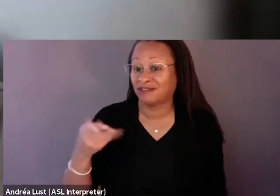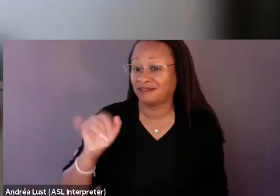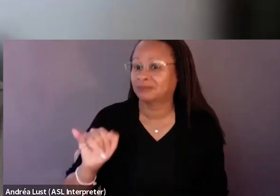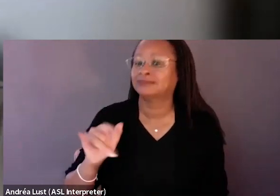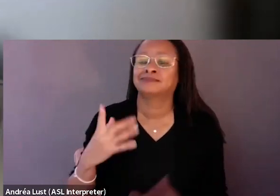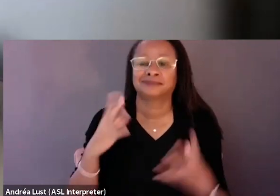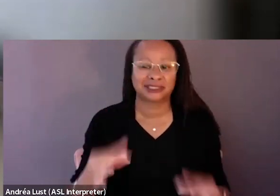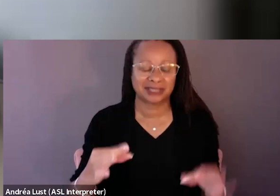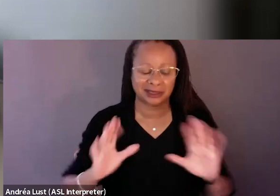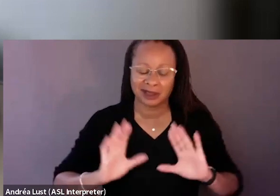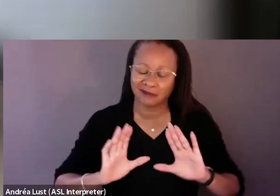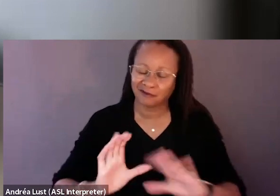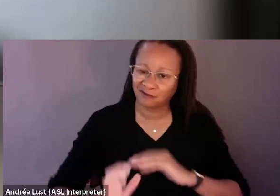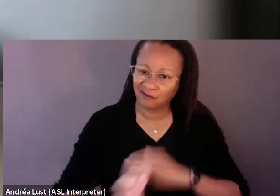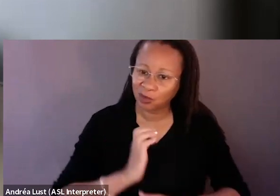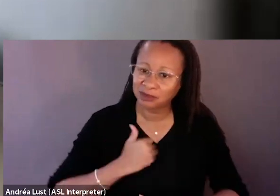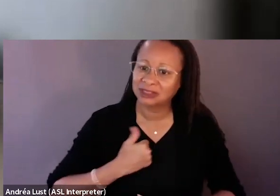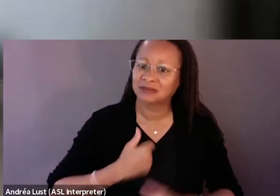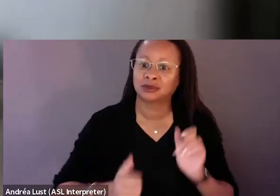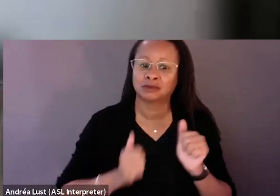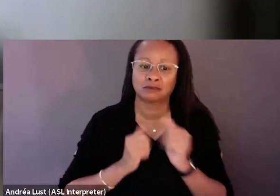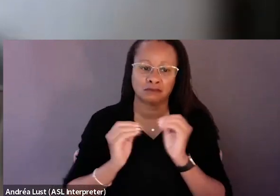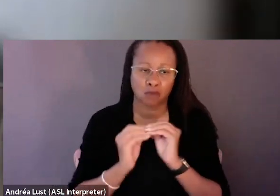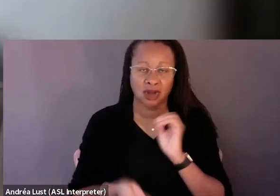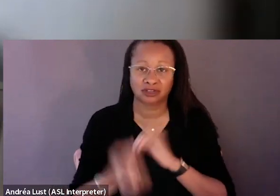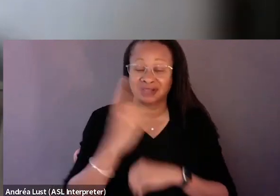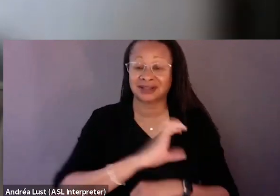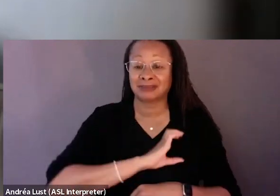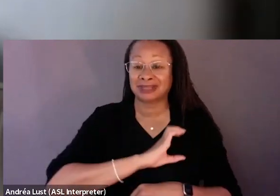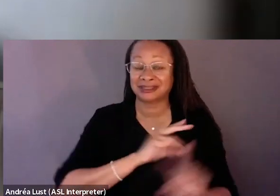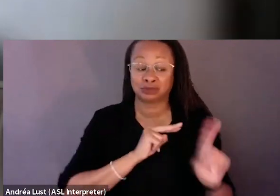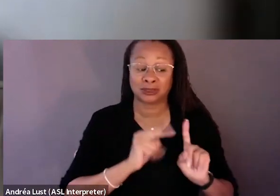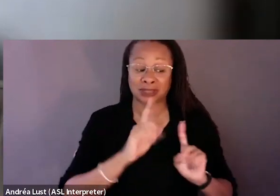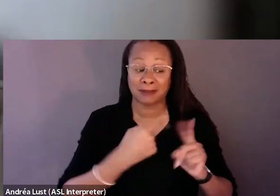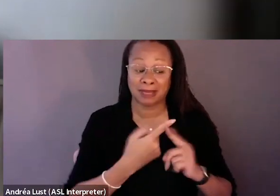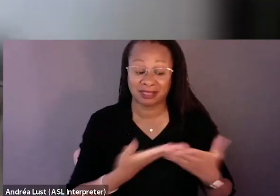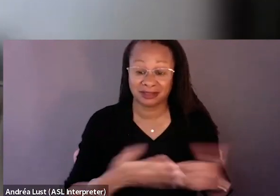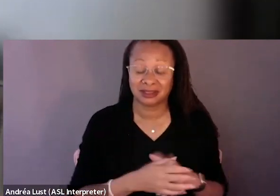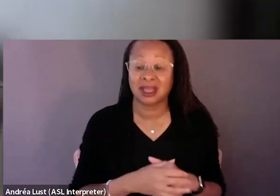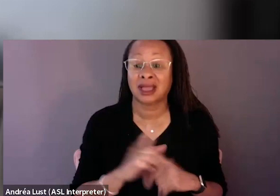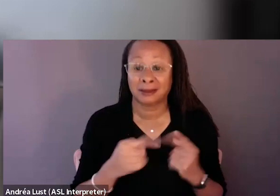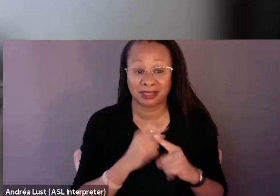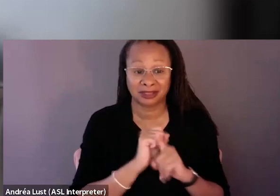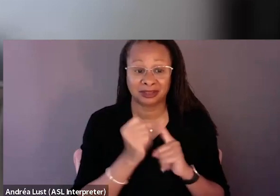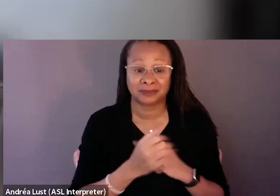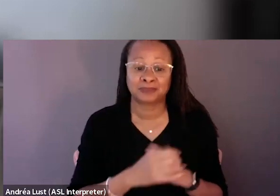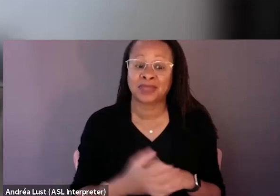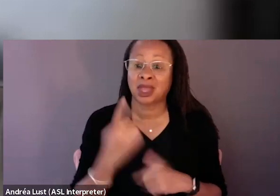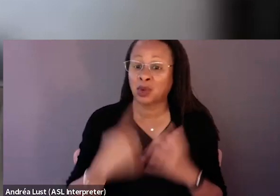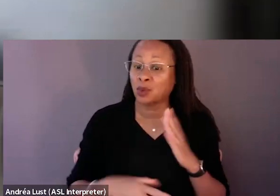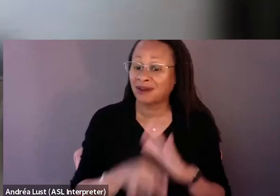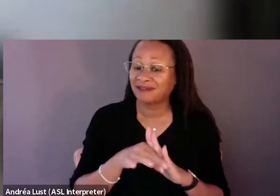further understand the the police side about the incident. And what I found is